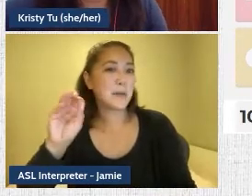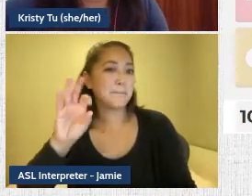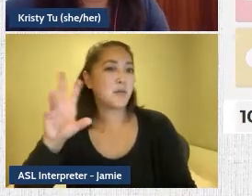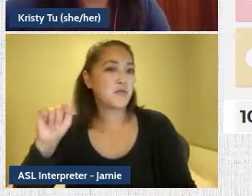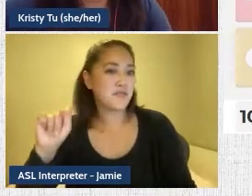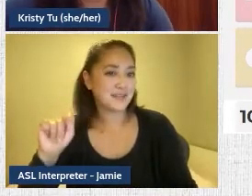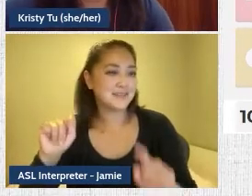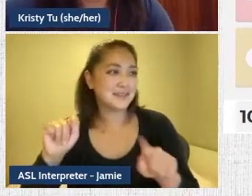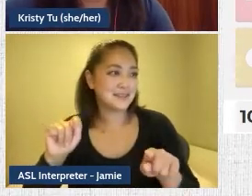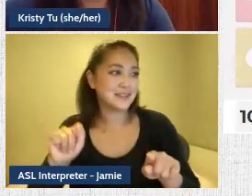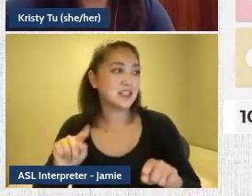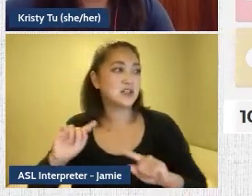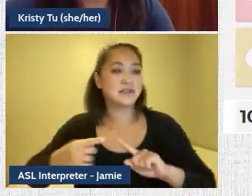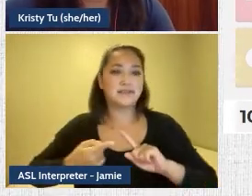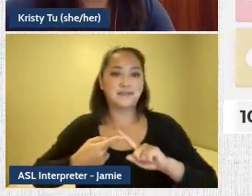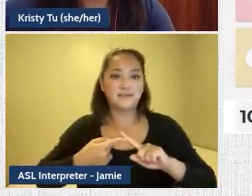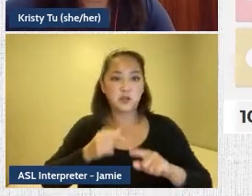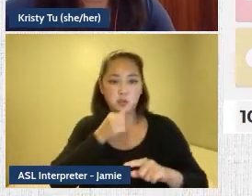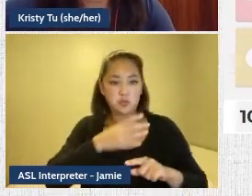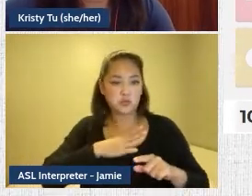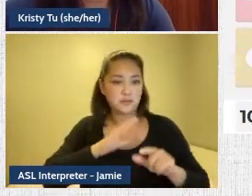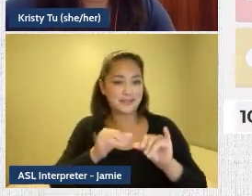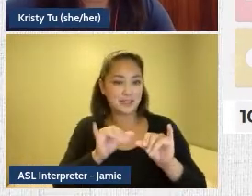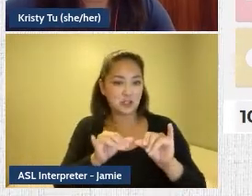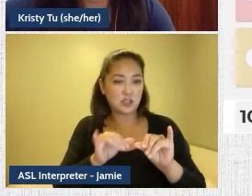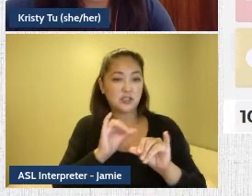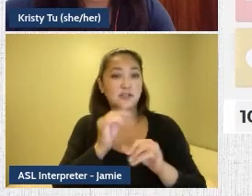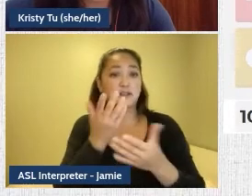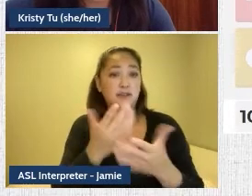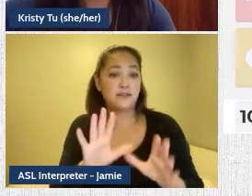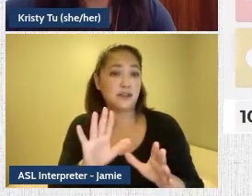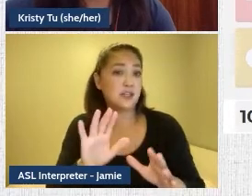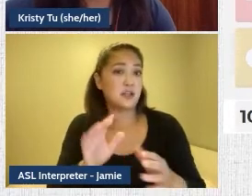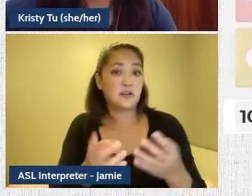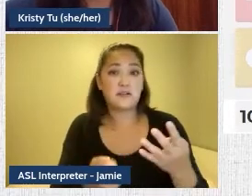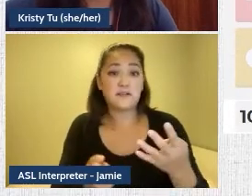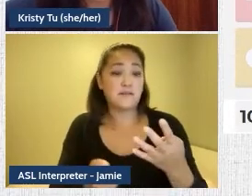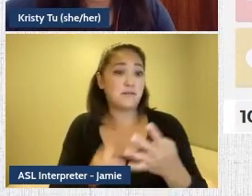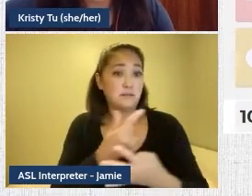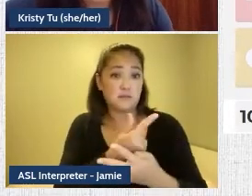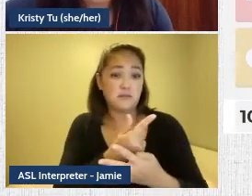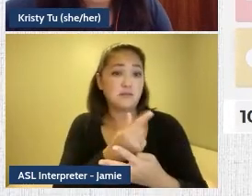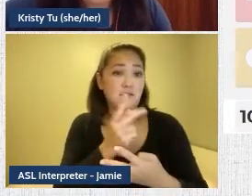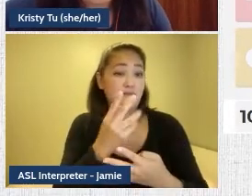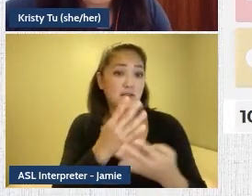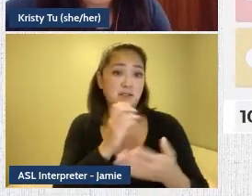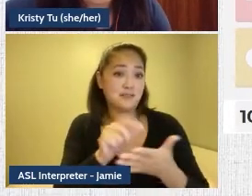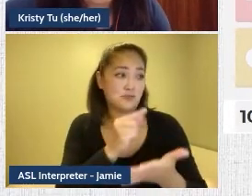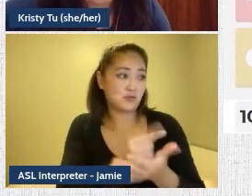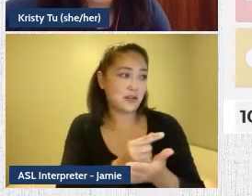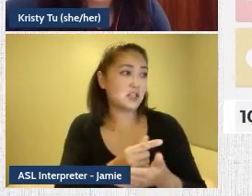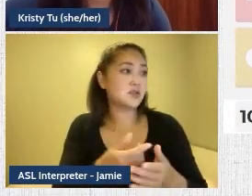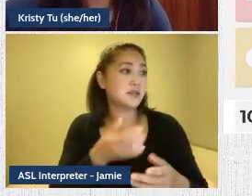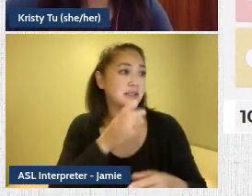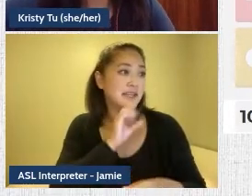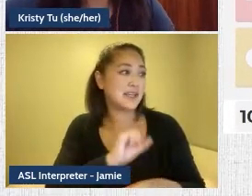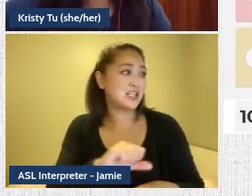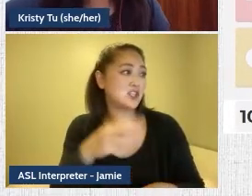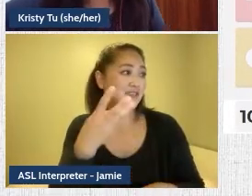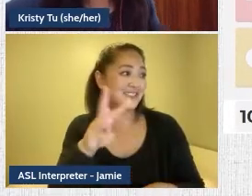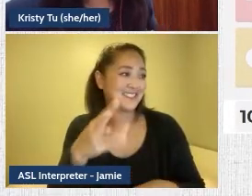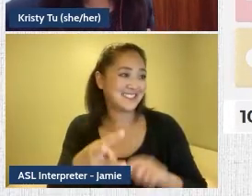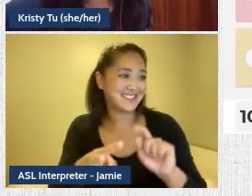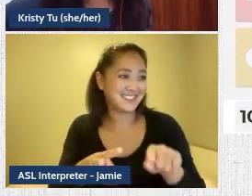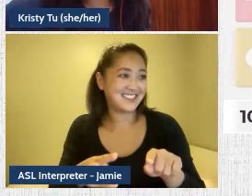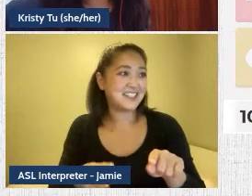first female engineering graduate to complete all 4 years at Queen's in 1945 at the age of 16. Nancy